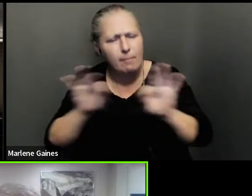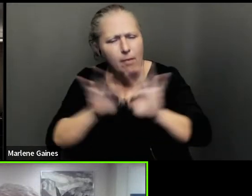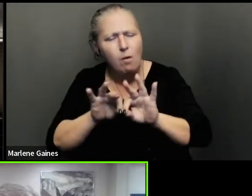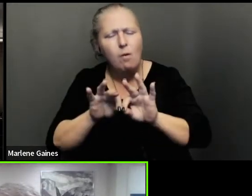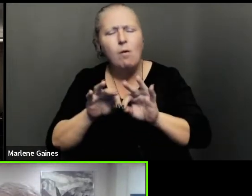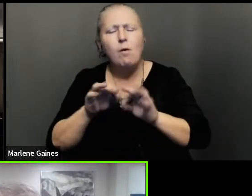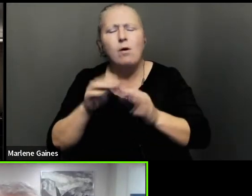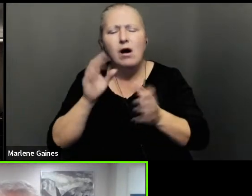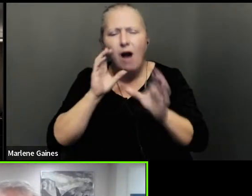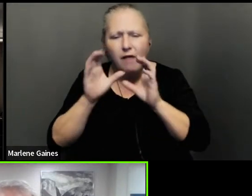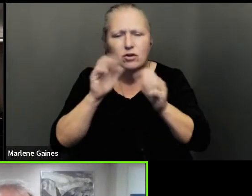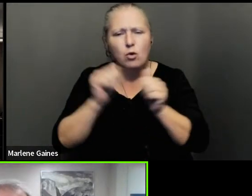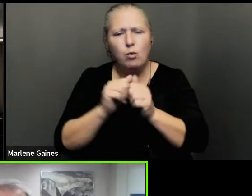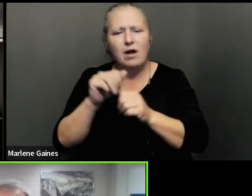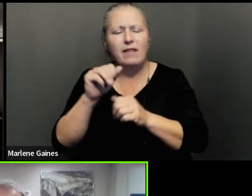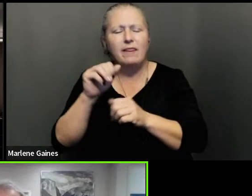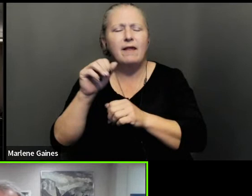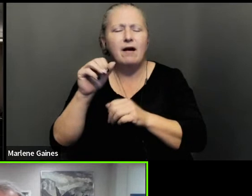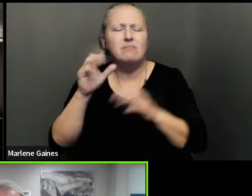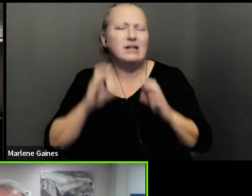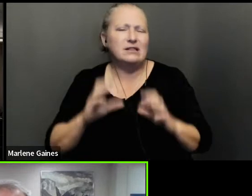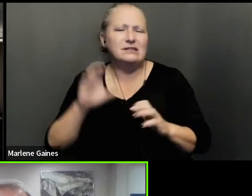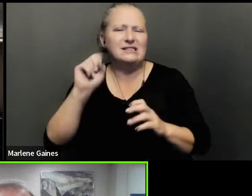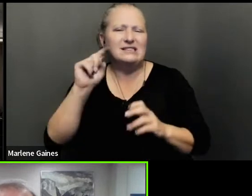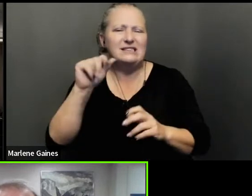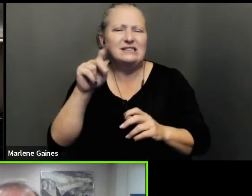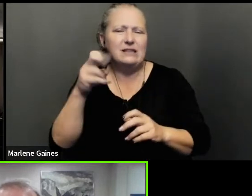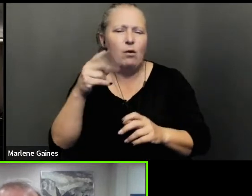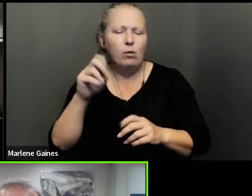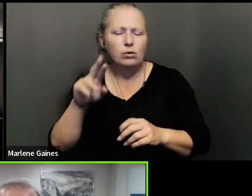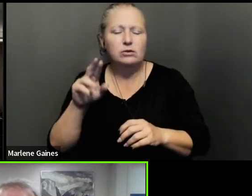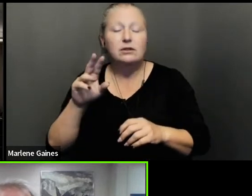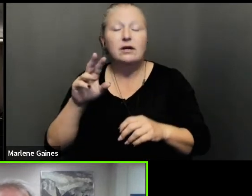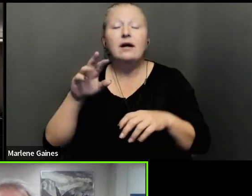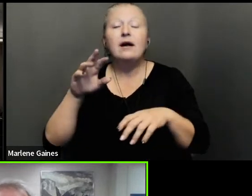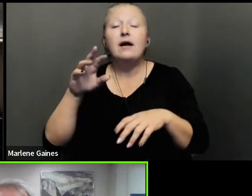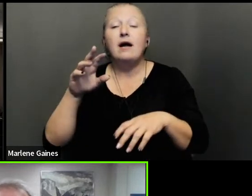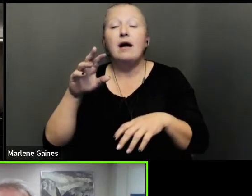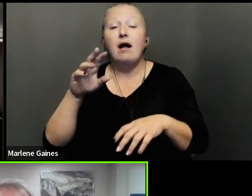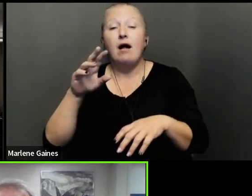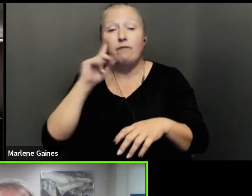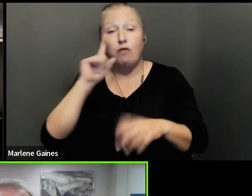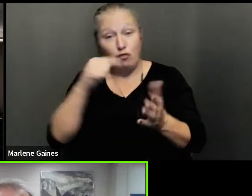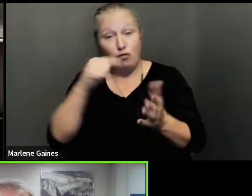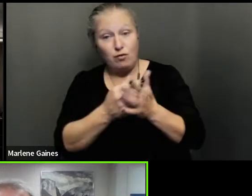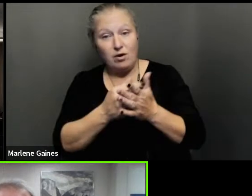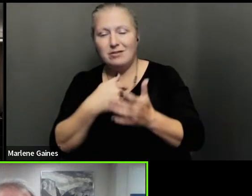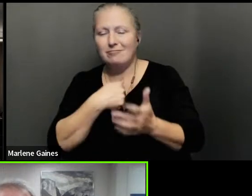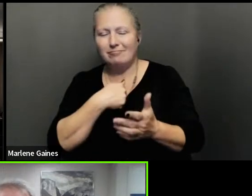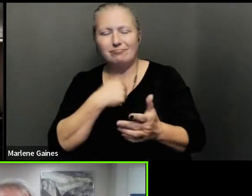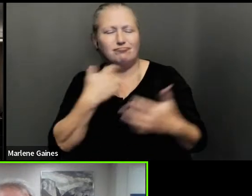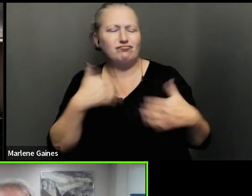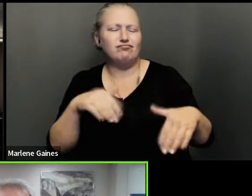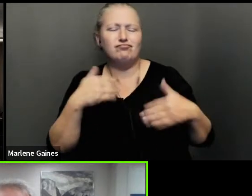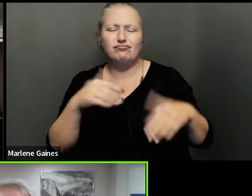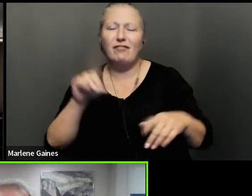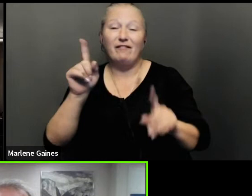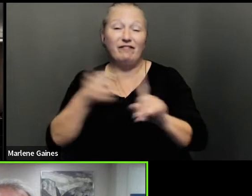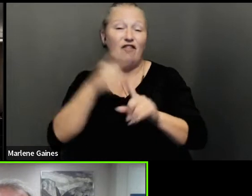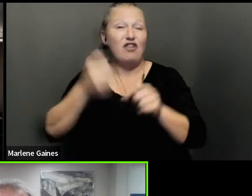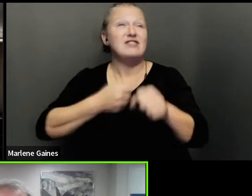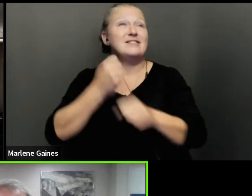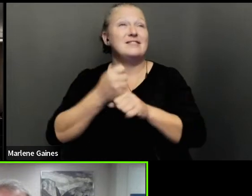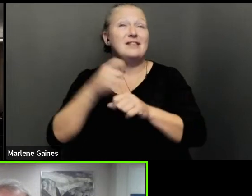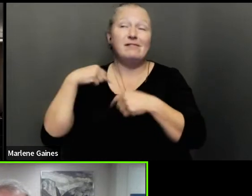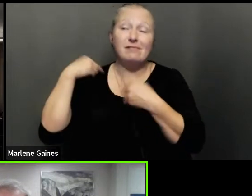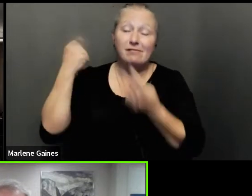stakeholders. And finally, regarding graduations, I'll take a point of personal privilege. This was the first year in my 30 years